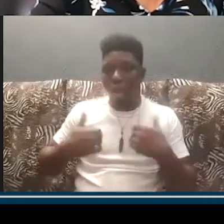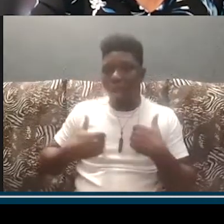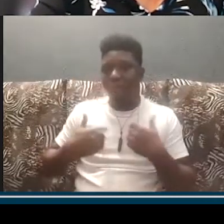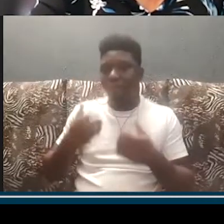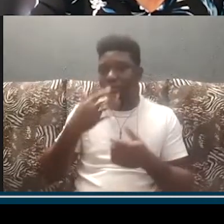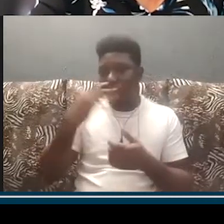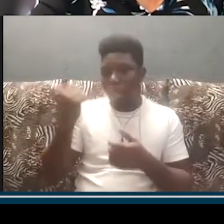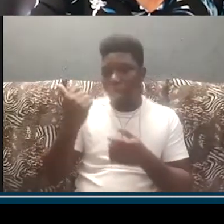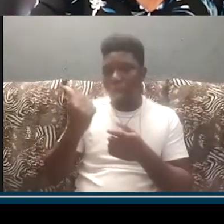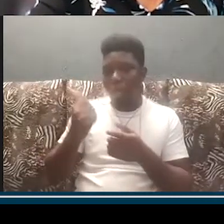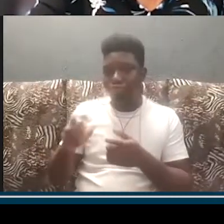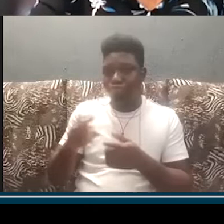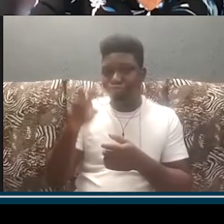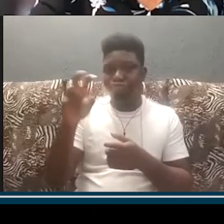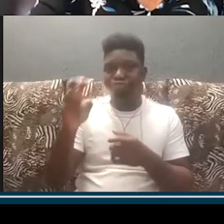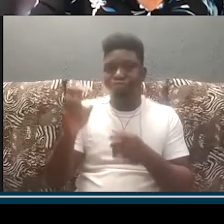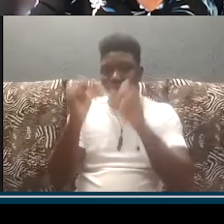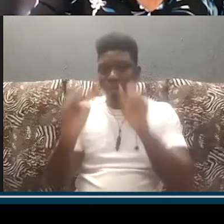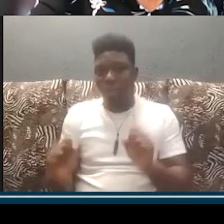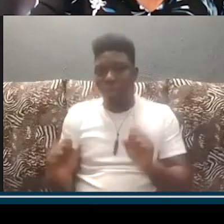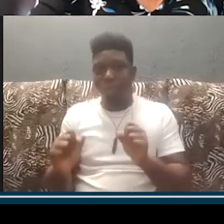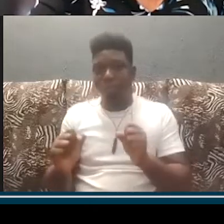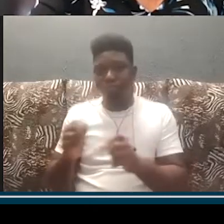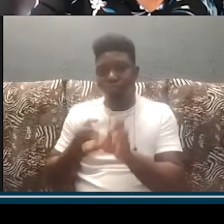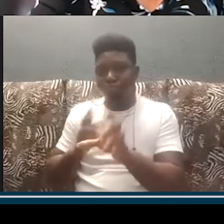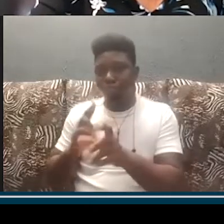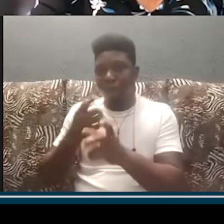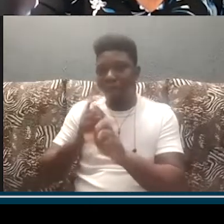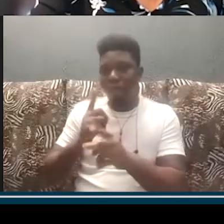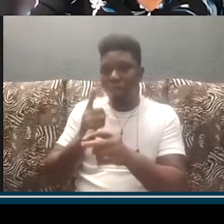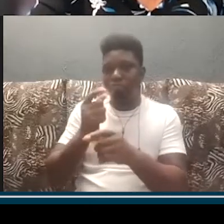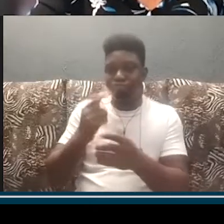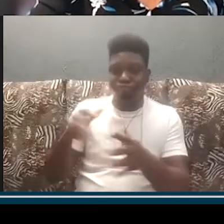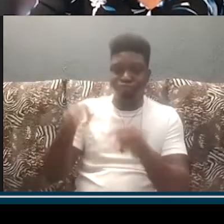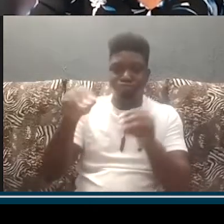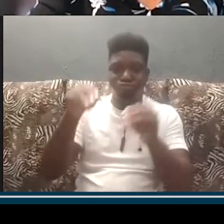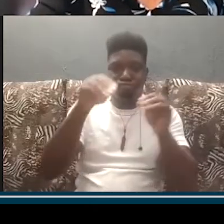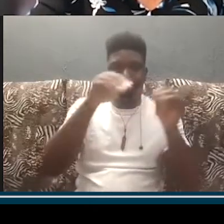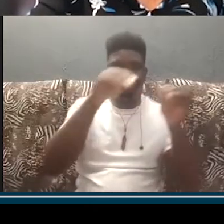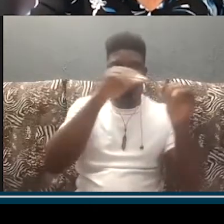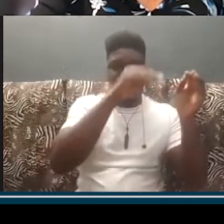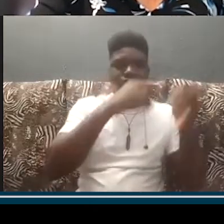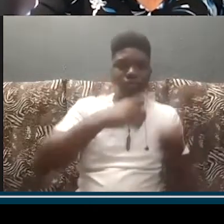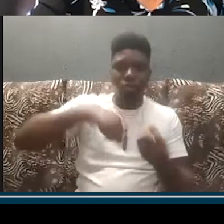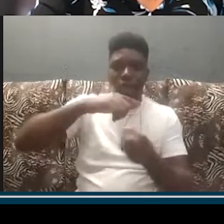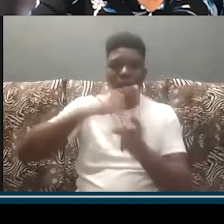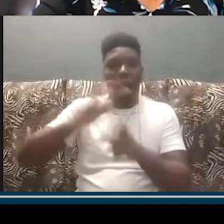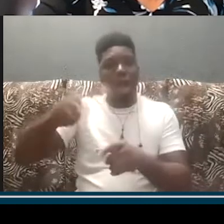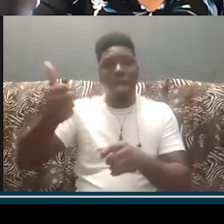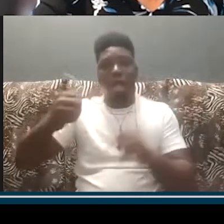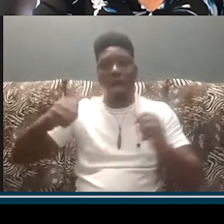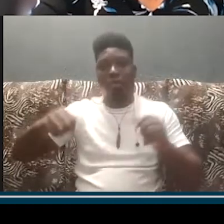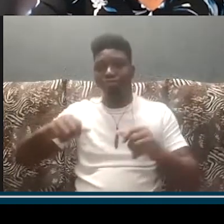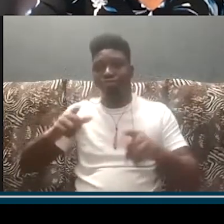and excluded from getting around like everybody else. Our